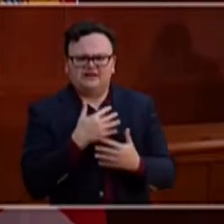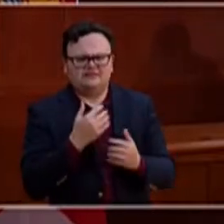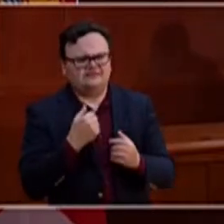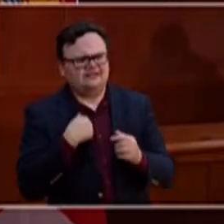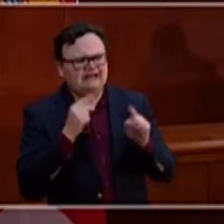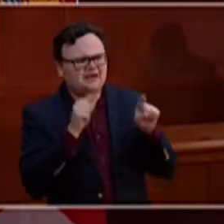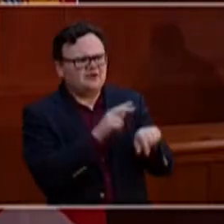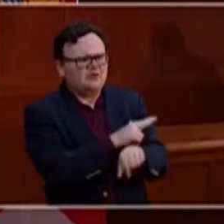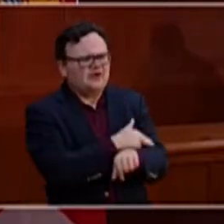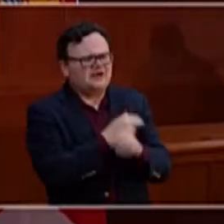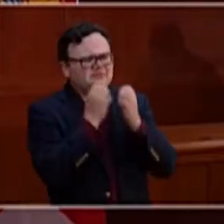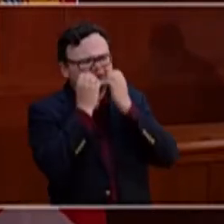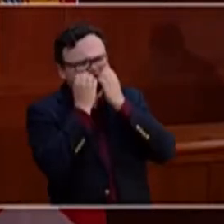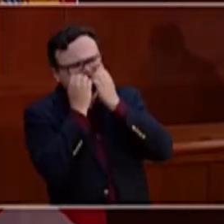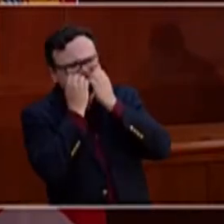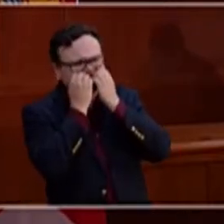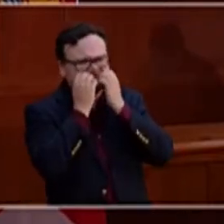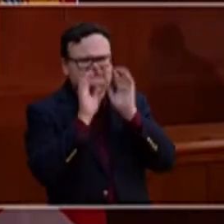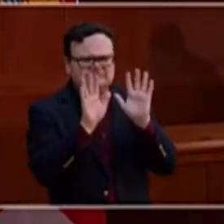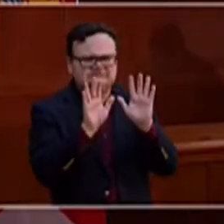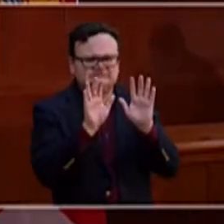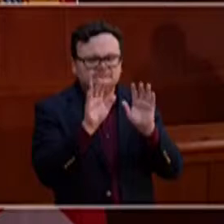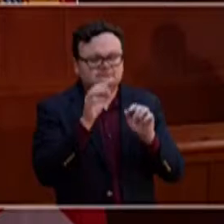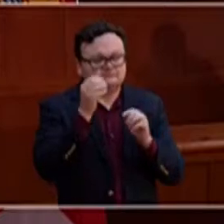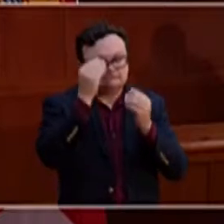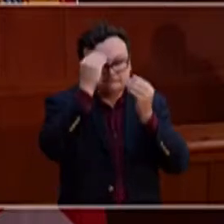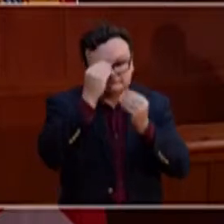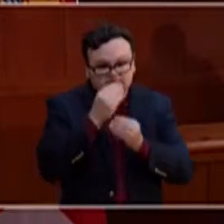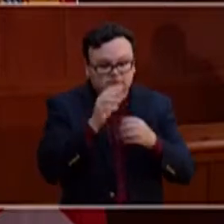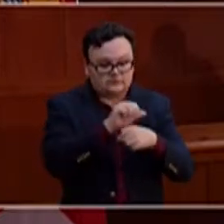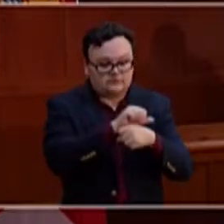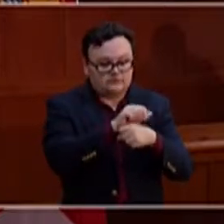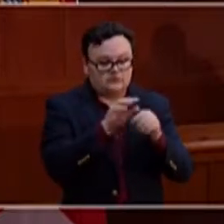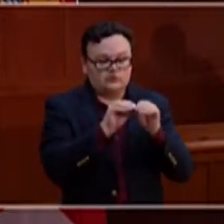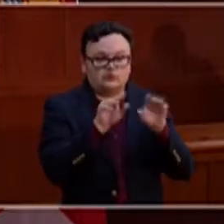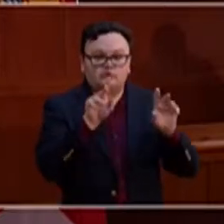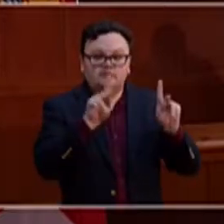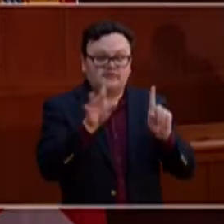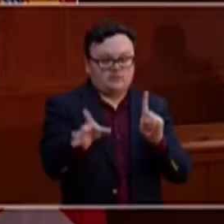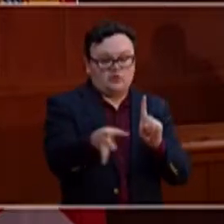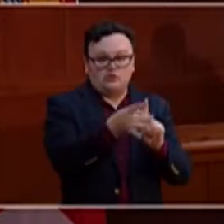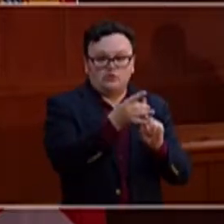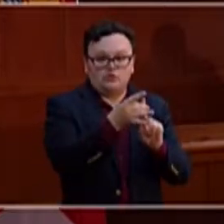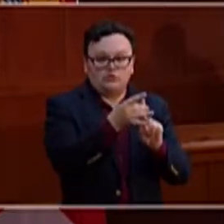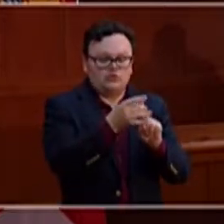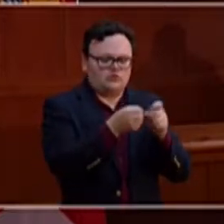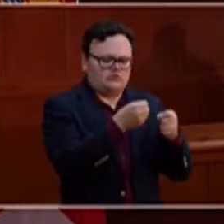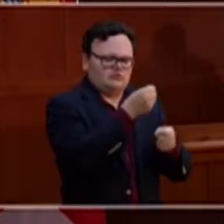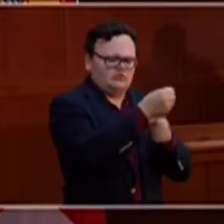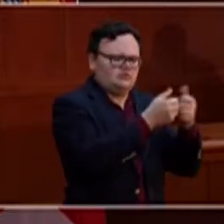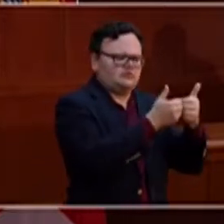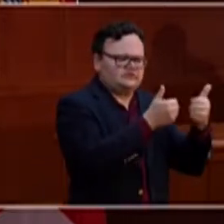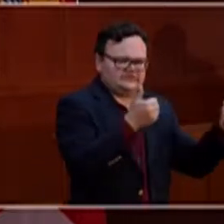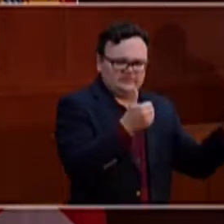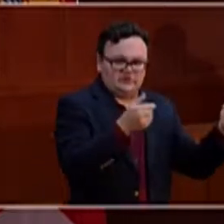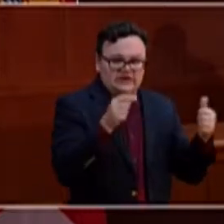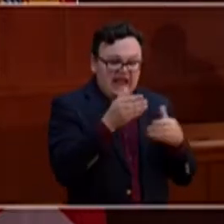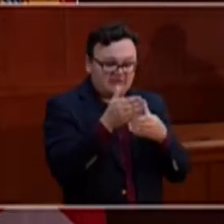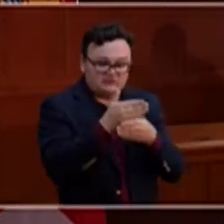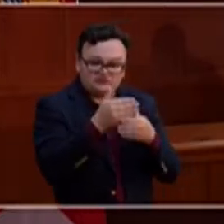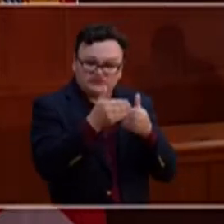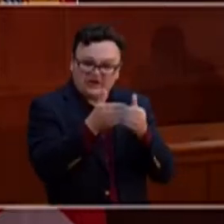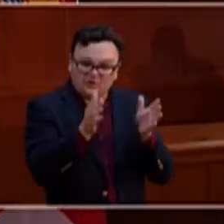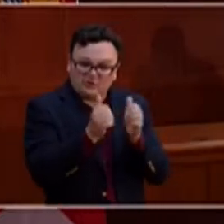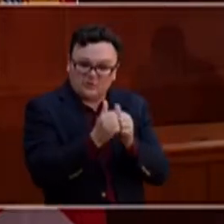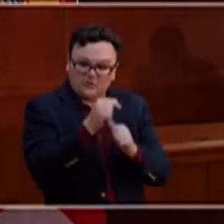to know that our COVID patients are cohorted together in a place. You're not going to go into a room where you're sharing it with a COVID patient or a